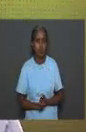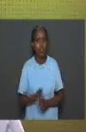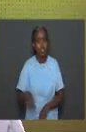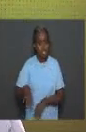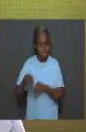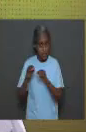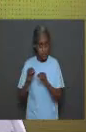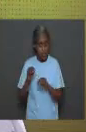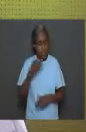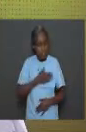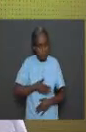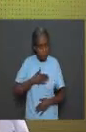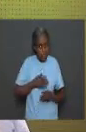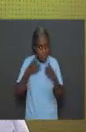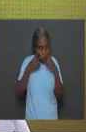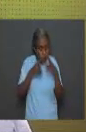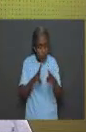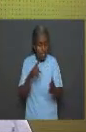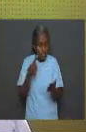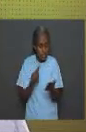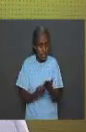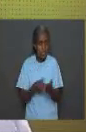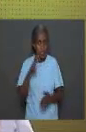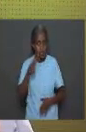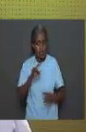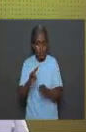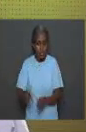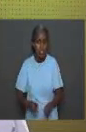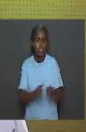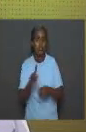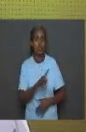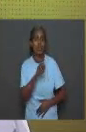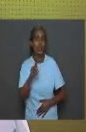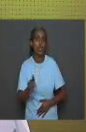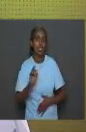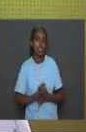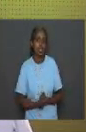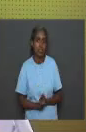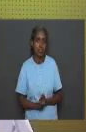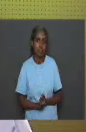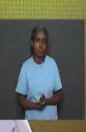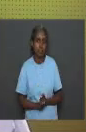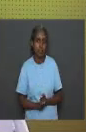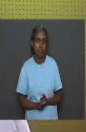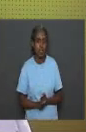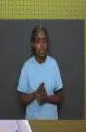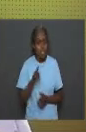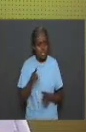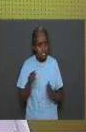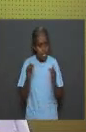Students, please look at these two systems of equations. Are